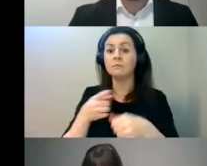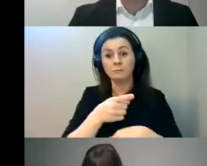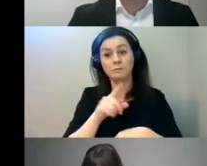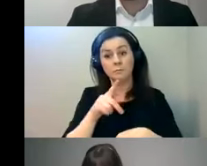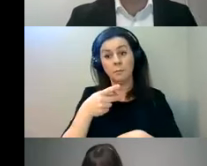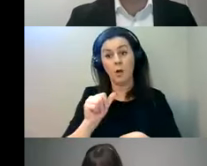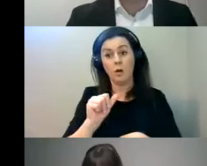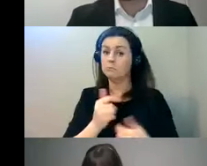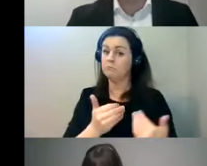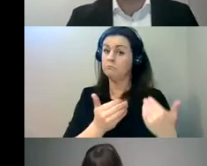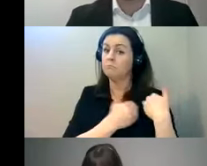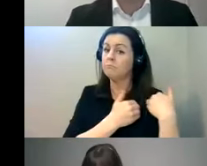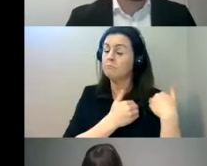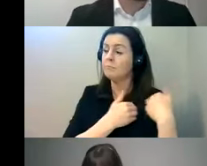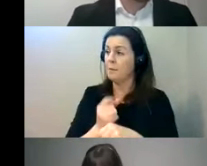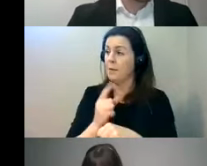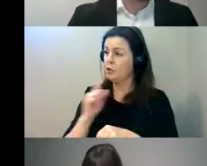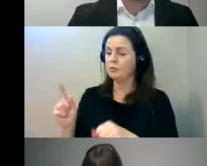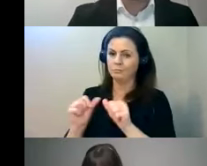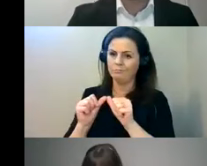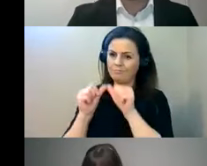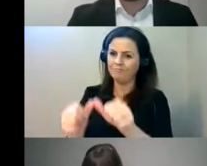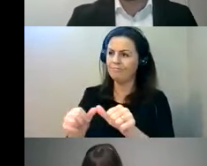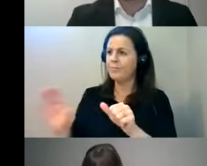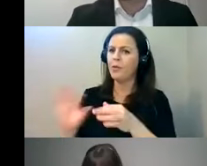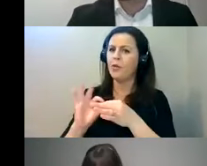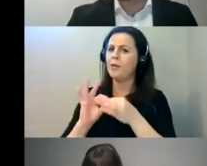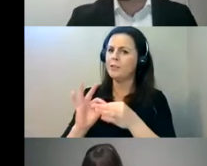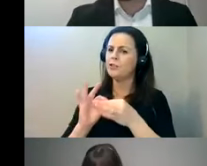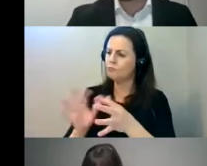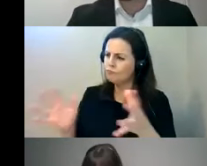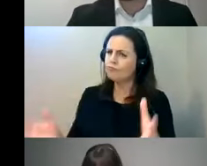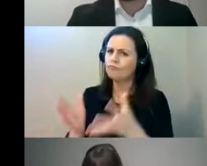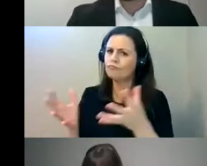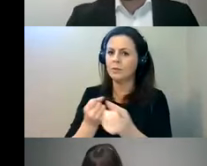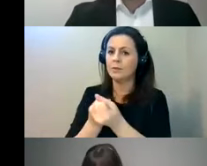attorney to make sure that those relationships are sedulously fostered.